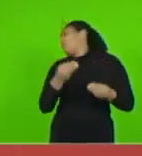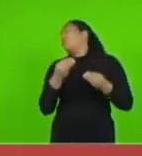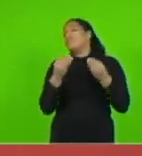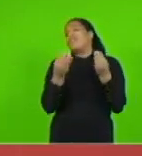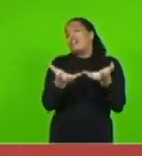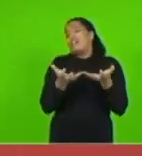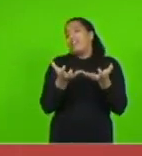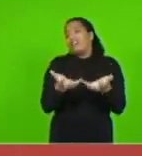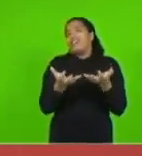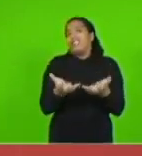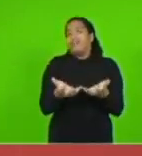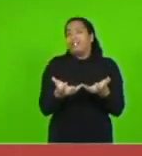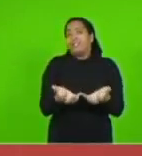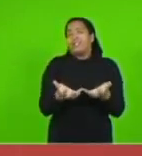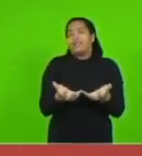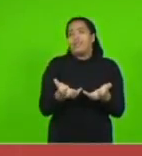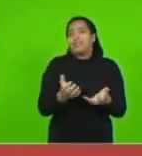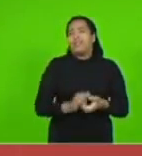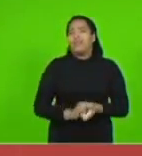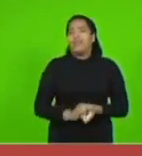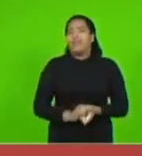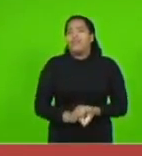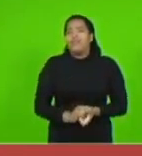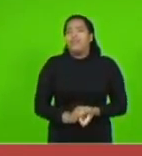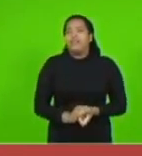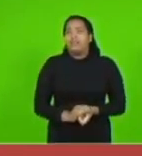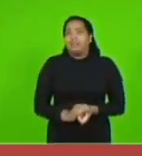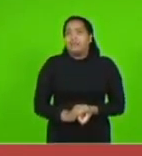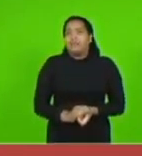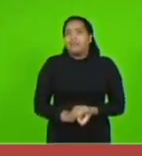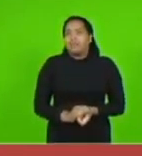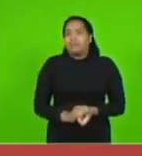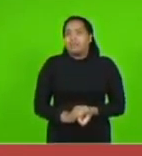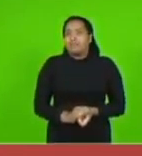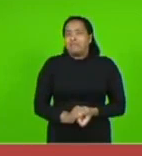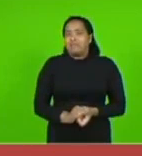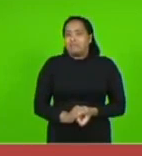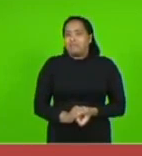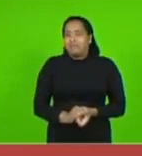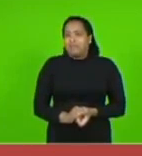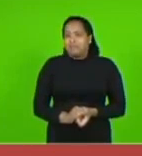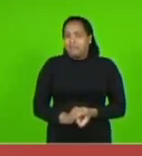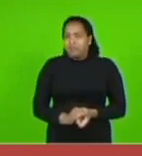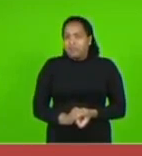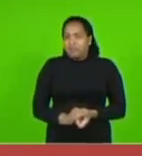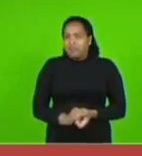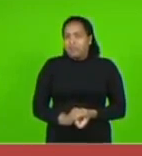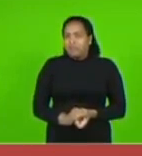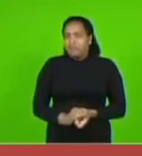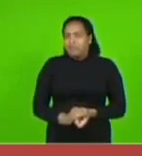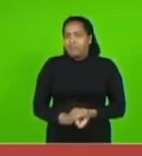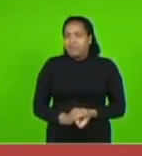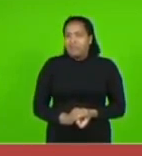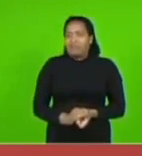The world is going to remain, but we will no longer be here. We're going to meet with Jesus in the clouds.